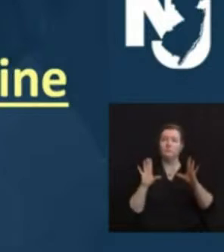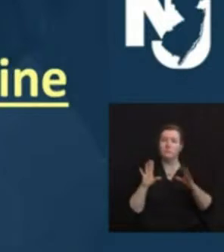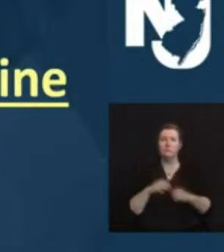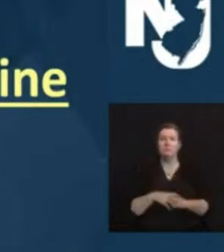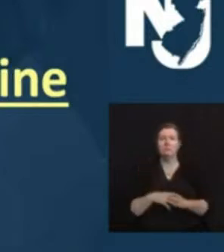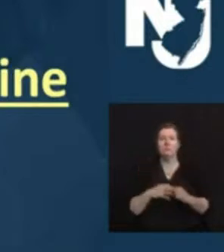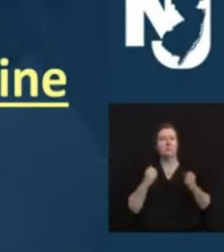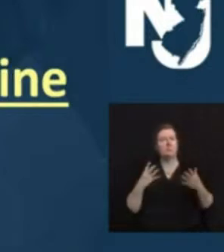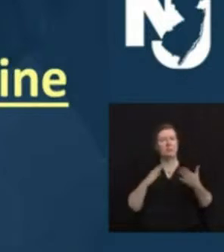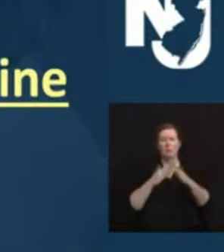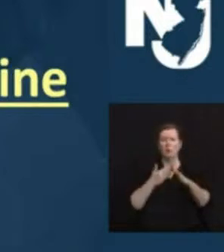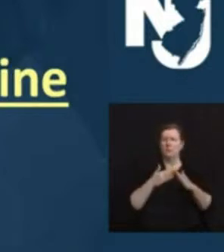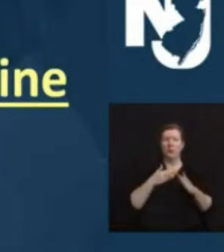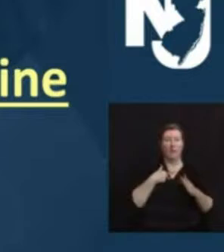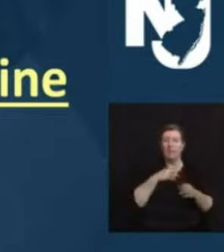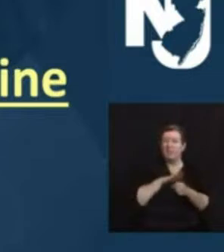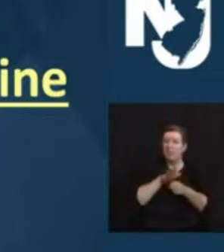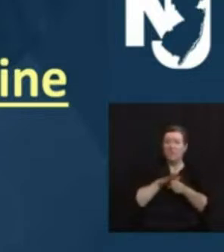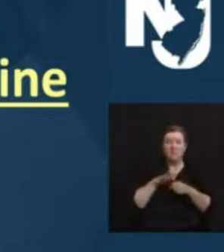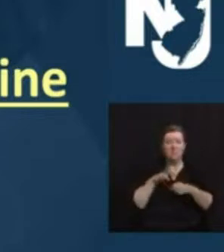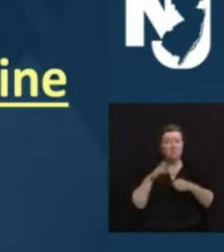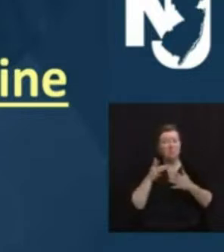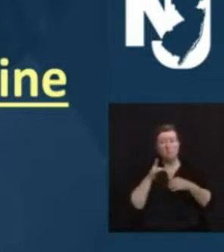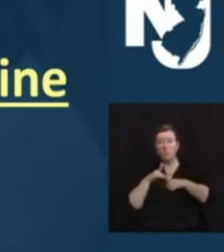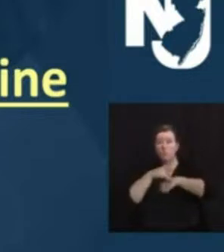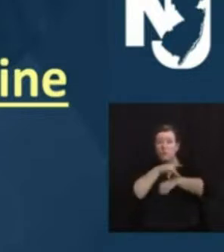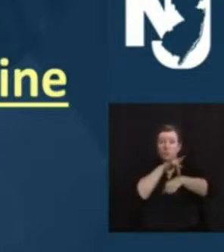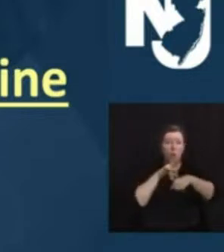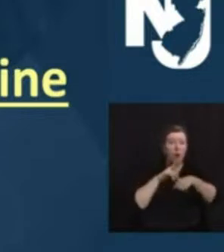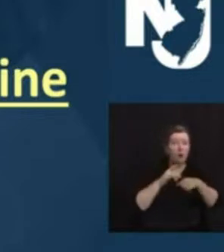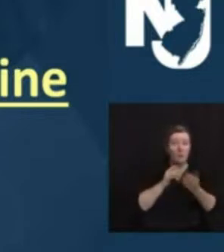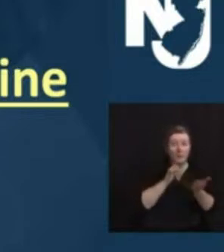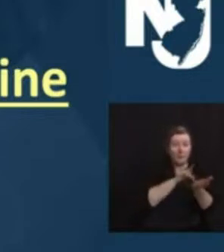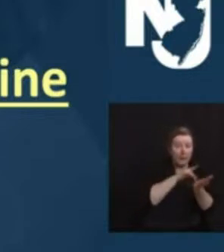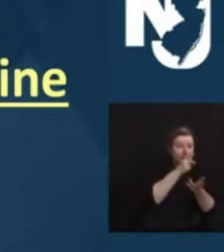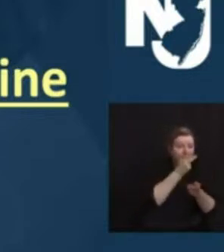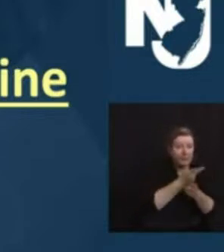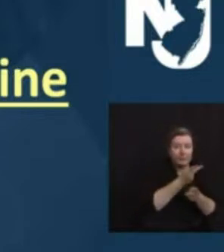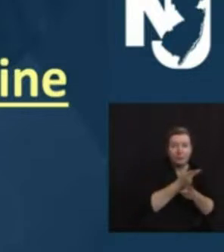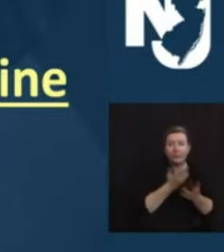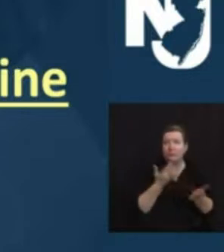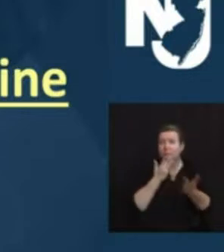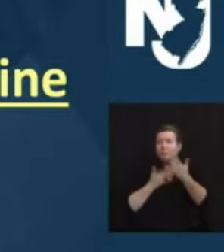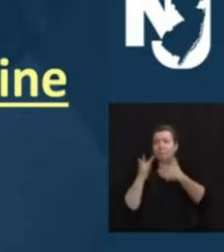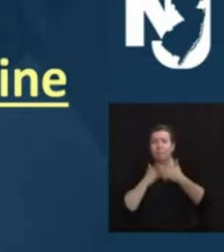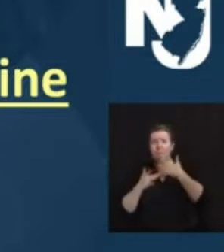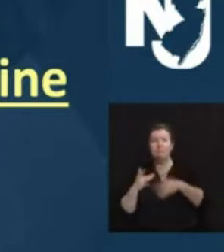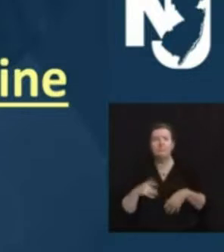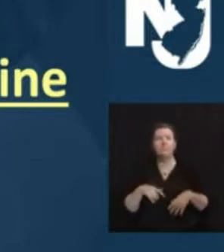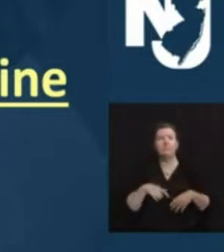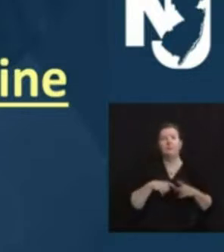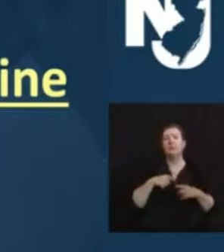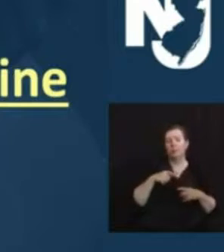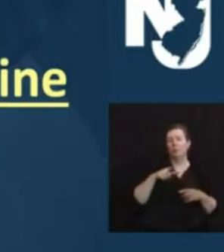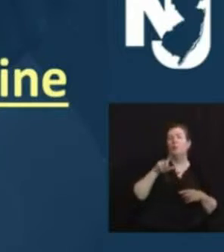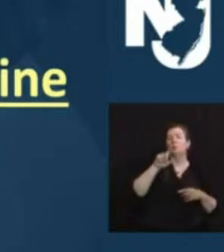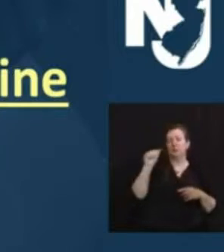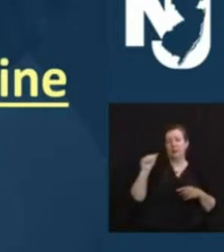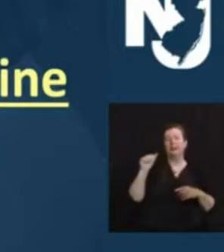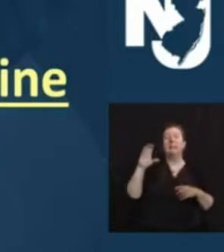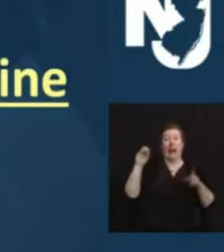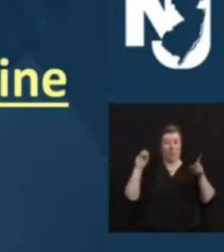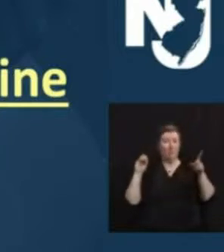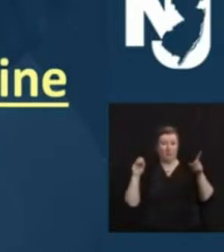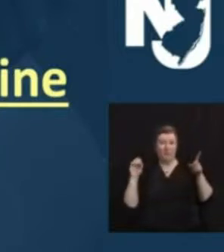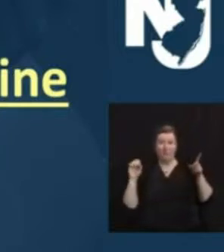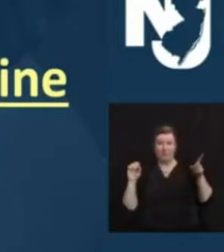under-resourced, especially in terms of medical care. Read about Los Angeles County in today's New York Times, and it's a graphic